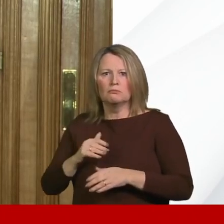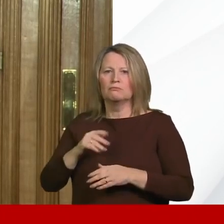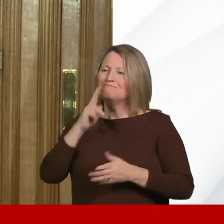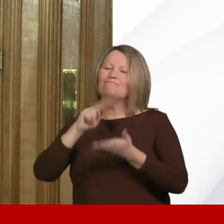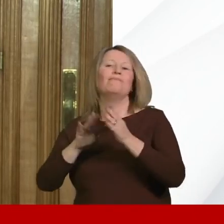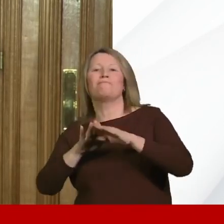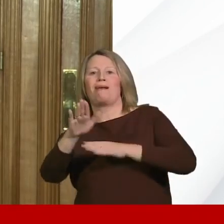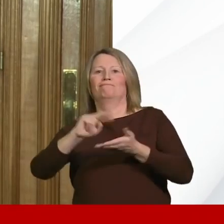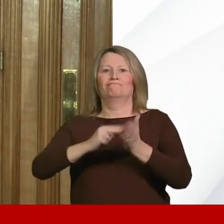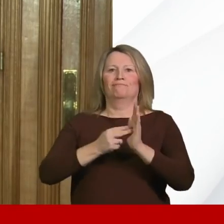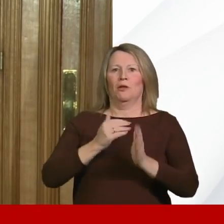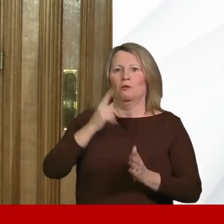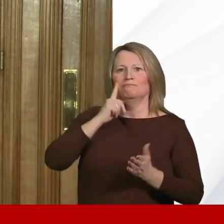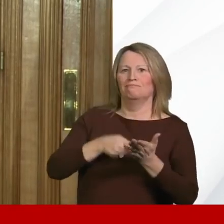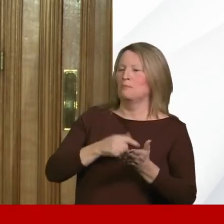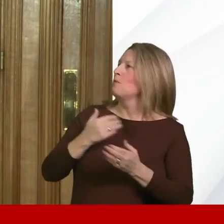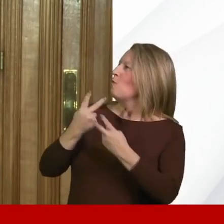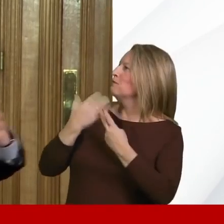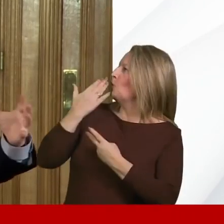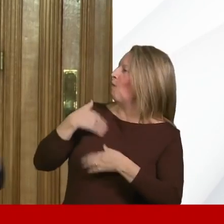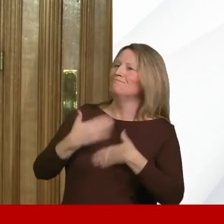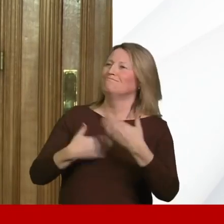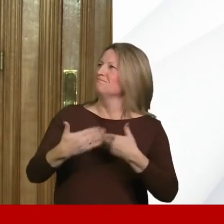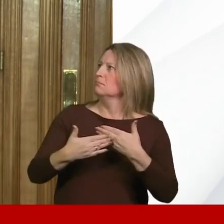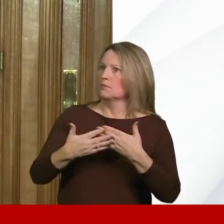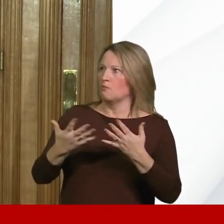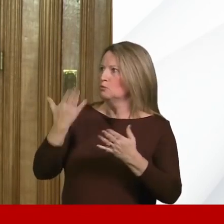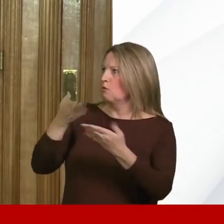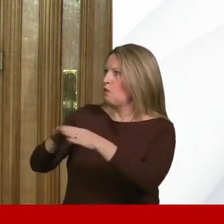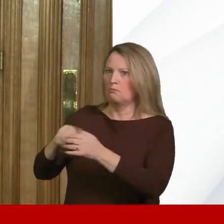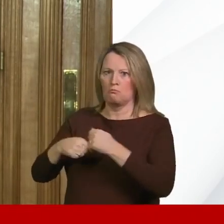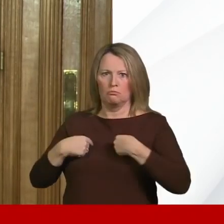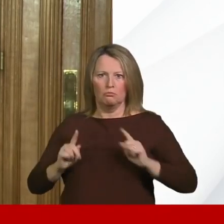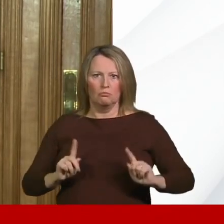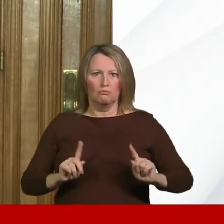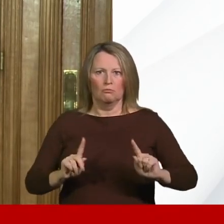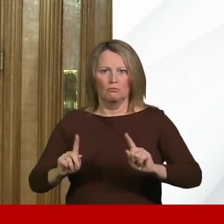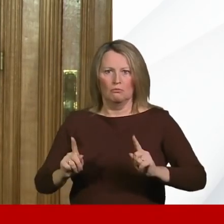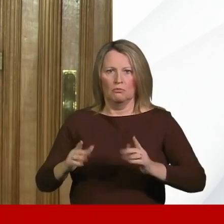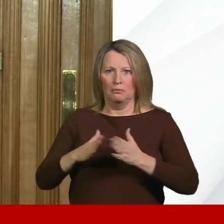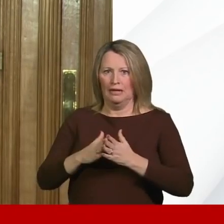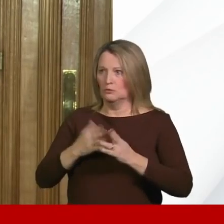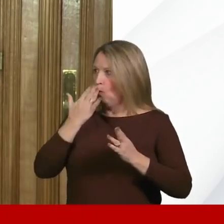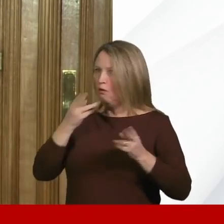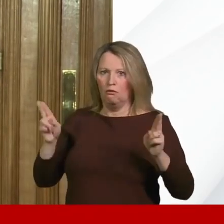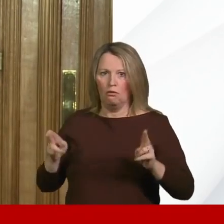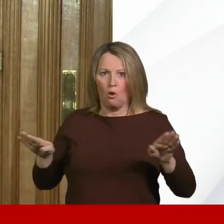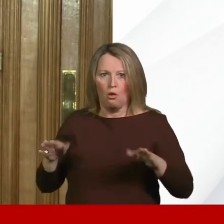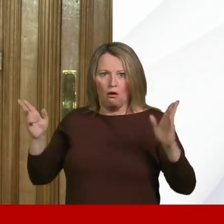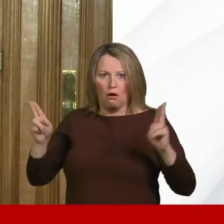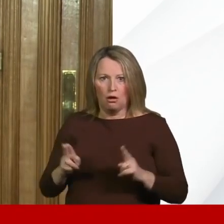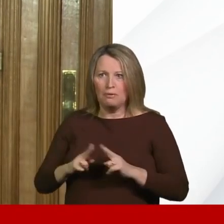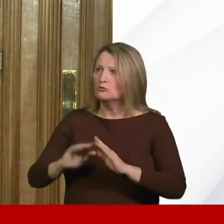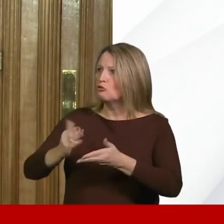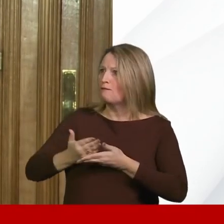of service at all, if you see what I'm saying. There may be some rationalisation so that not every school is providing